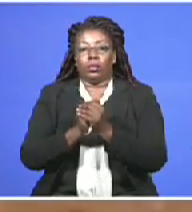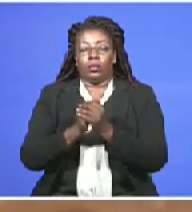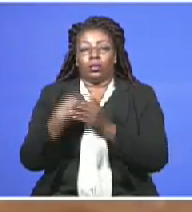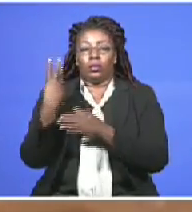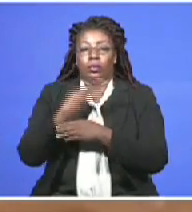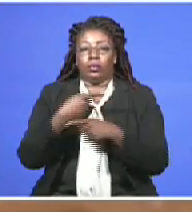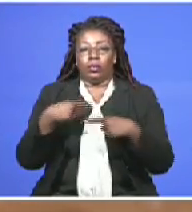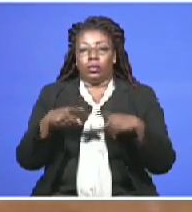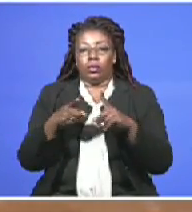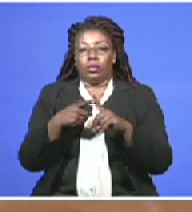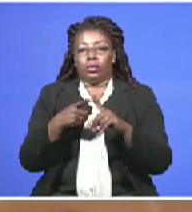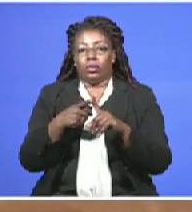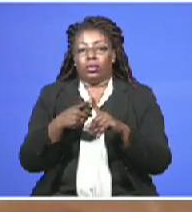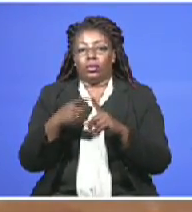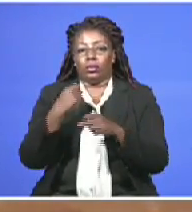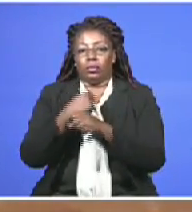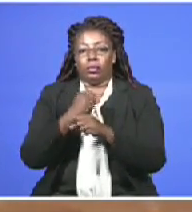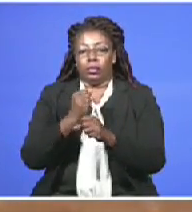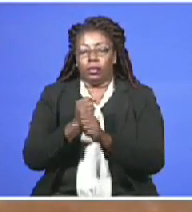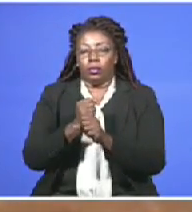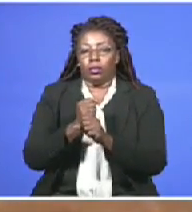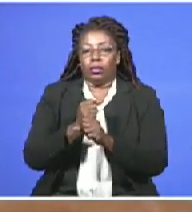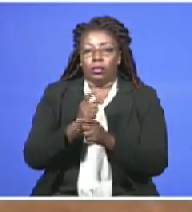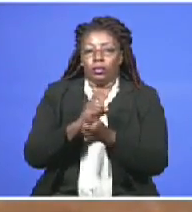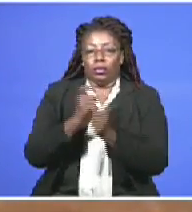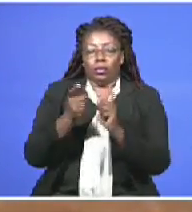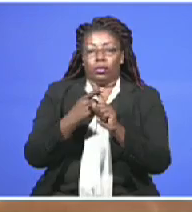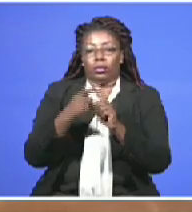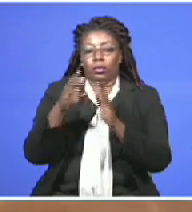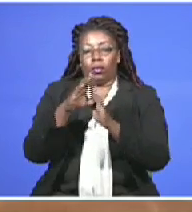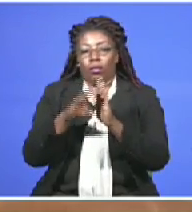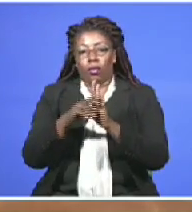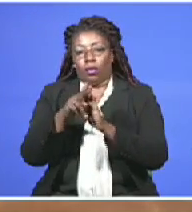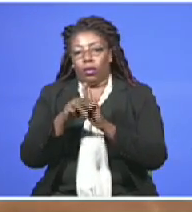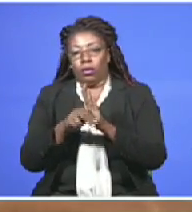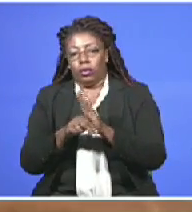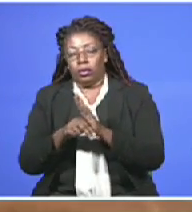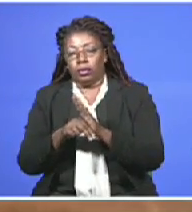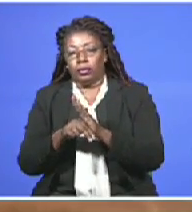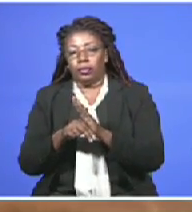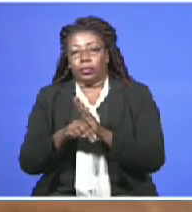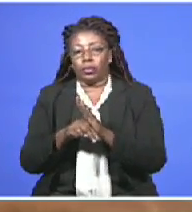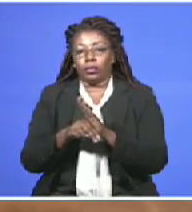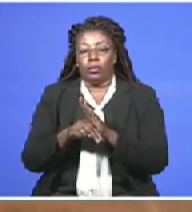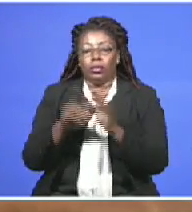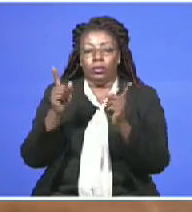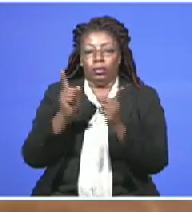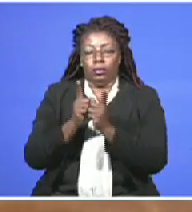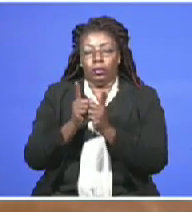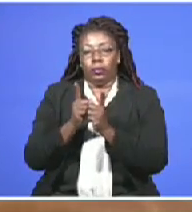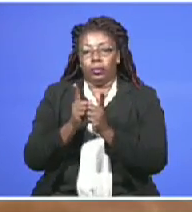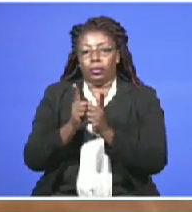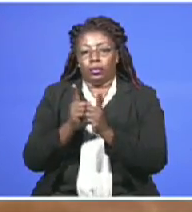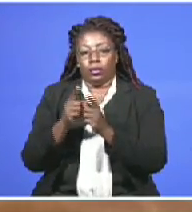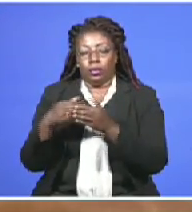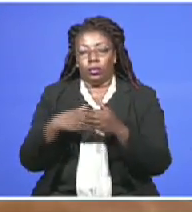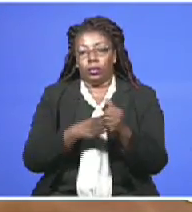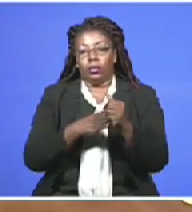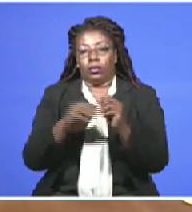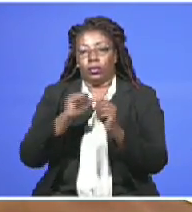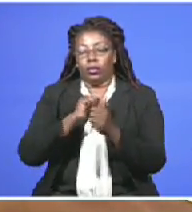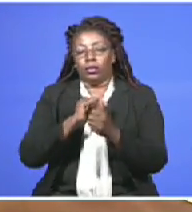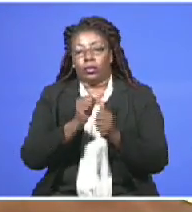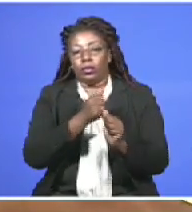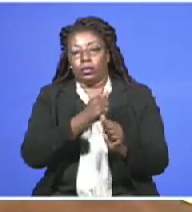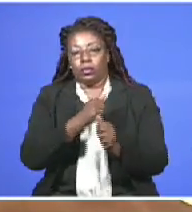going to make some amendments to our constitution. We had a meeting with the director of sports, and he has already